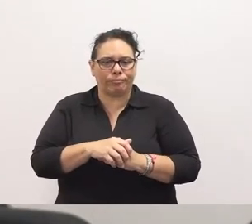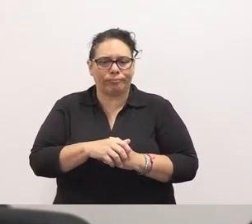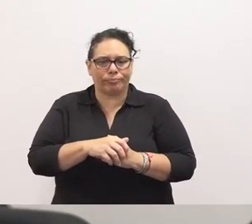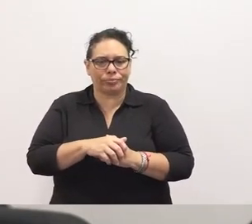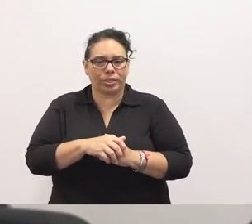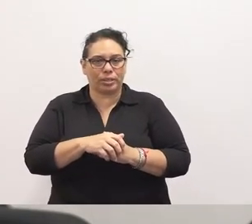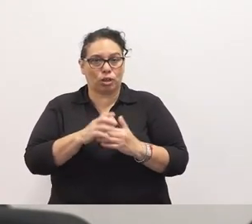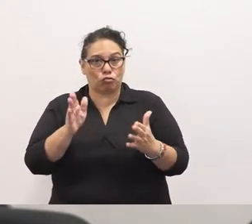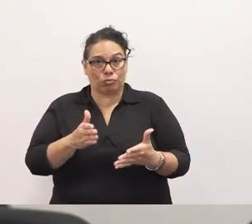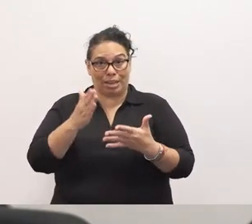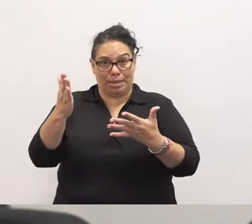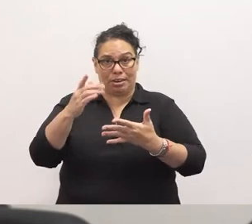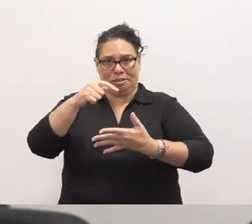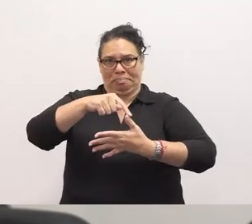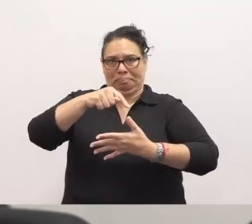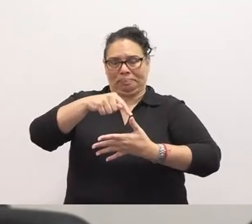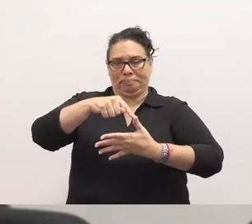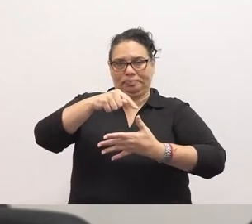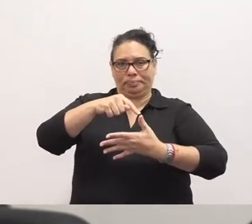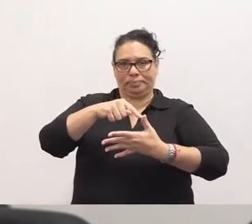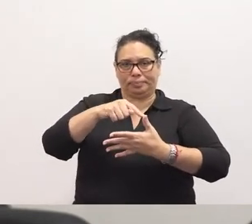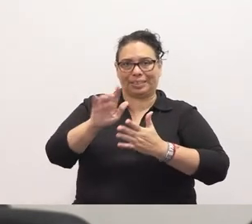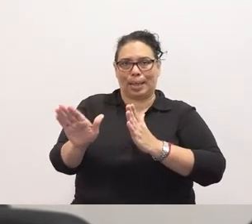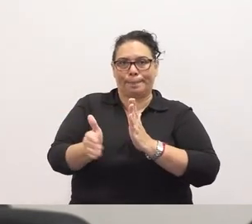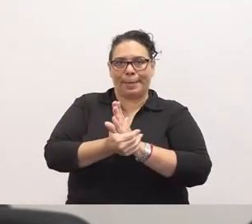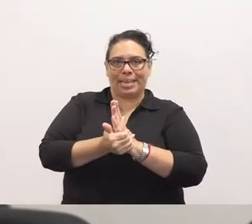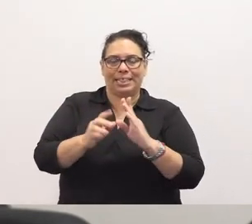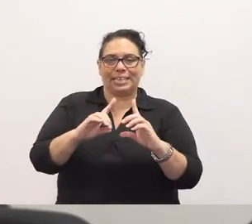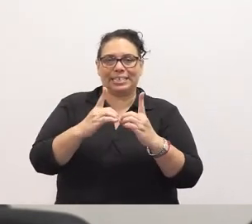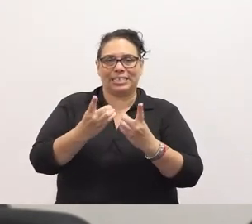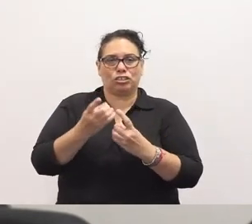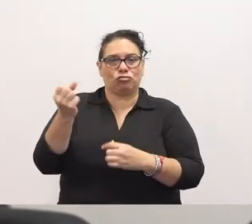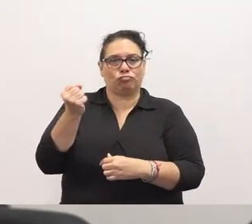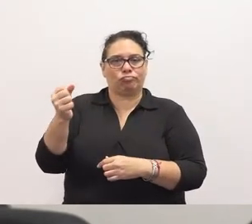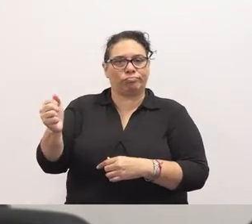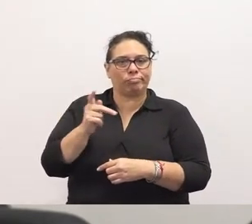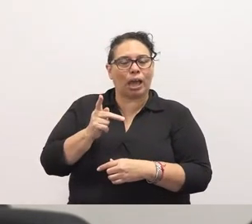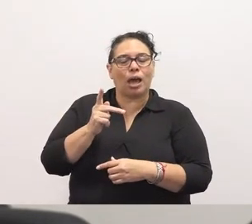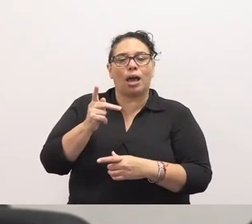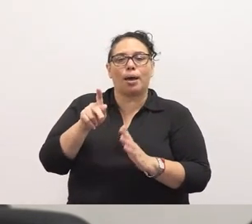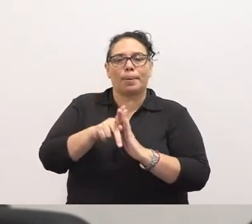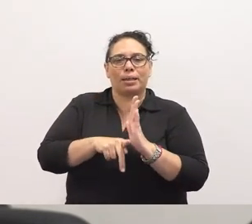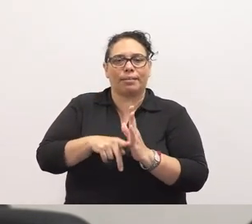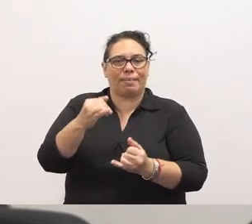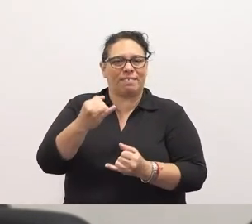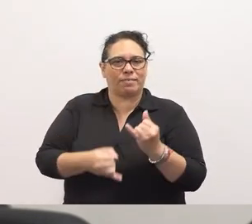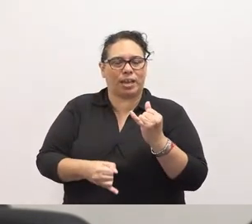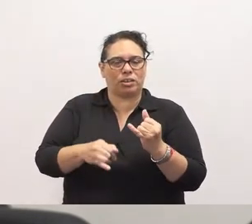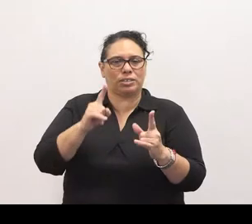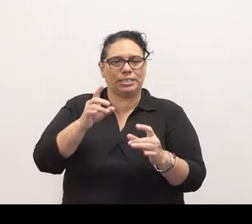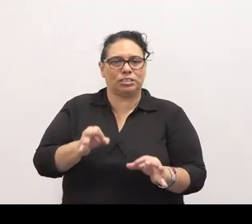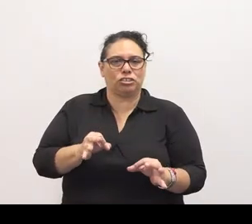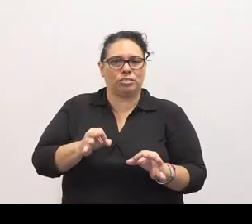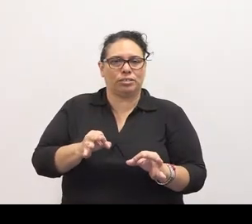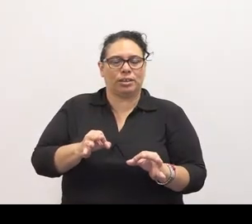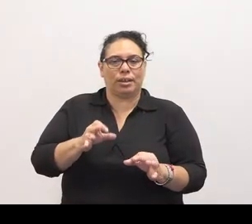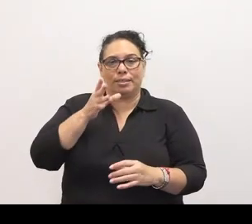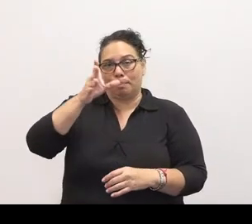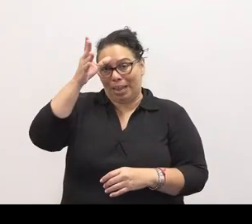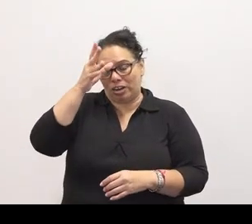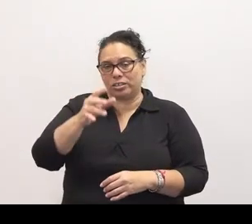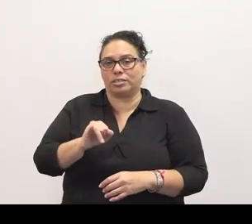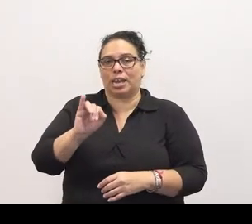So recommendation number one, amend the district retention policy to make the final decision either the parents, the IEP